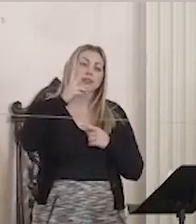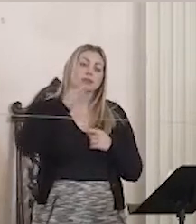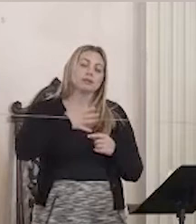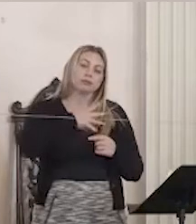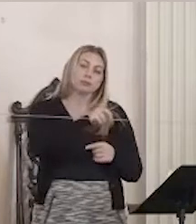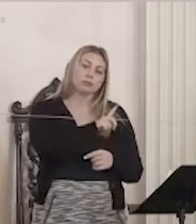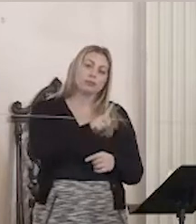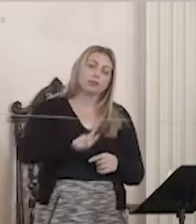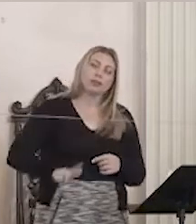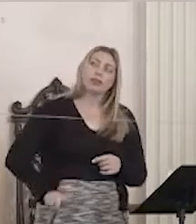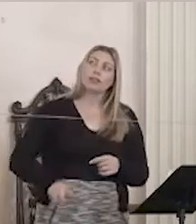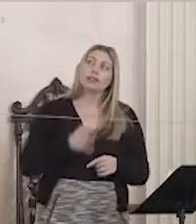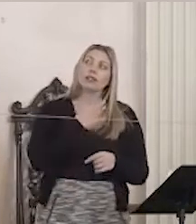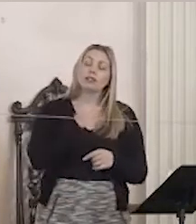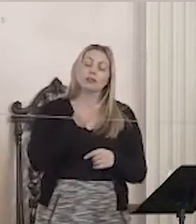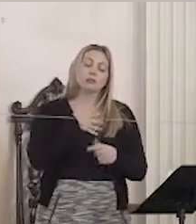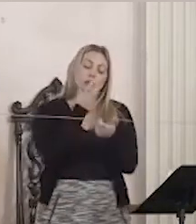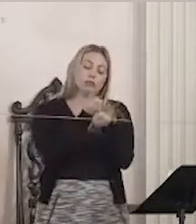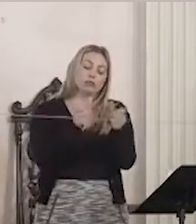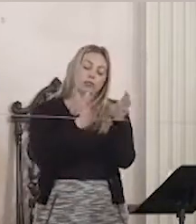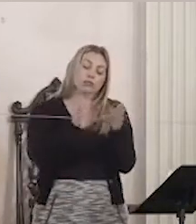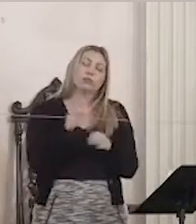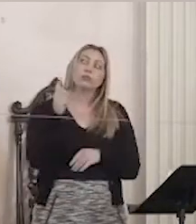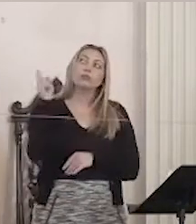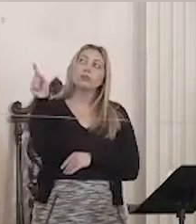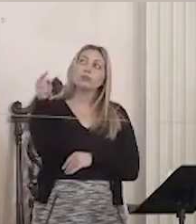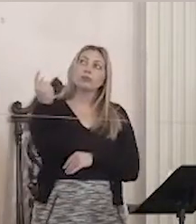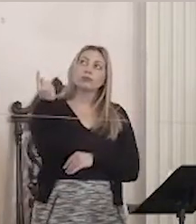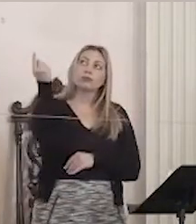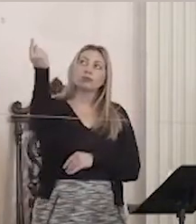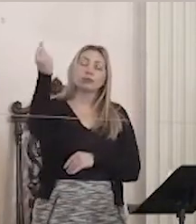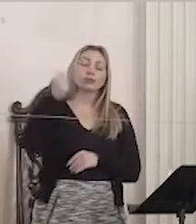my Lord and my Redeemer, always."